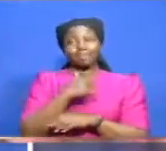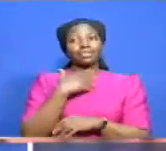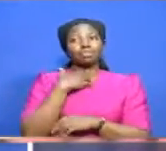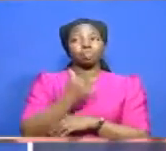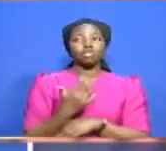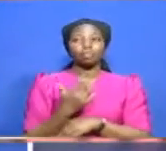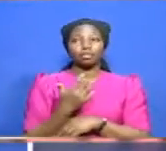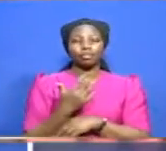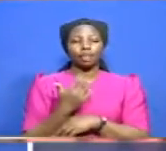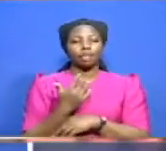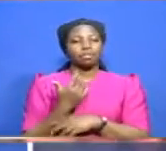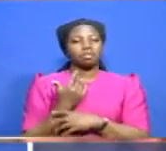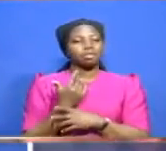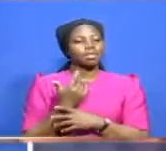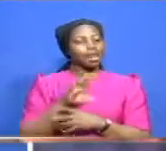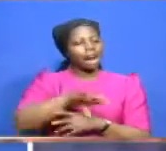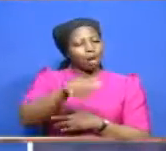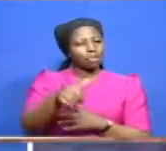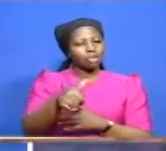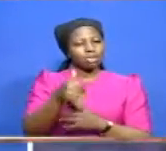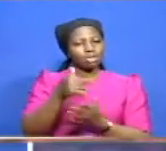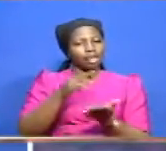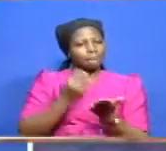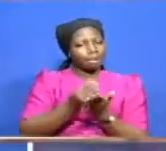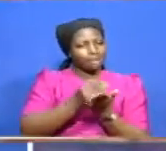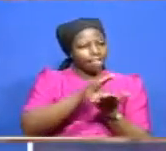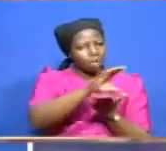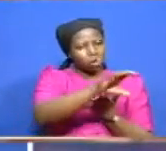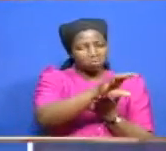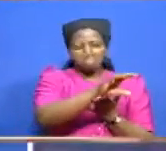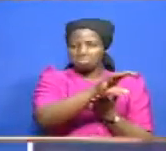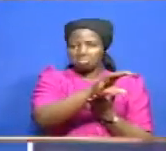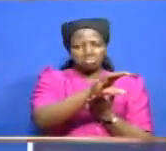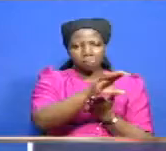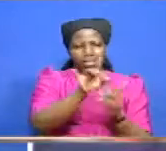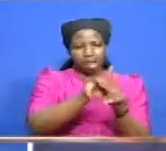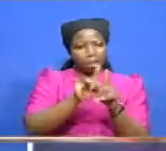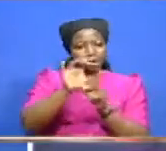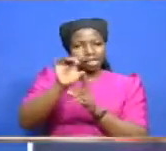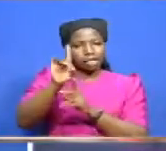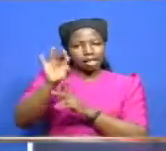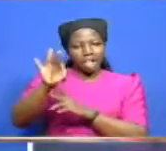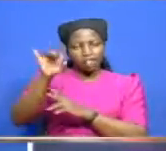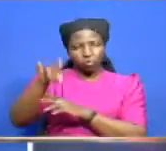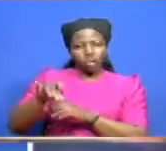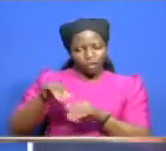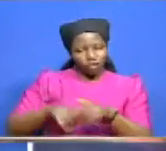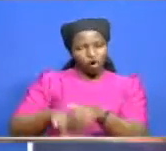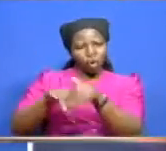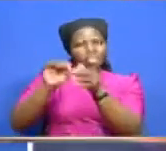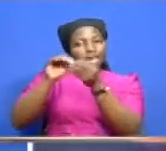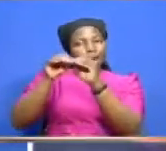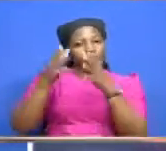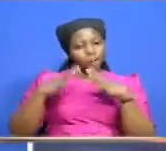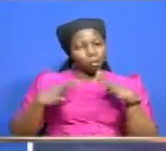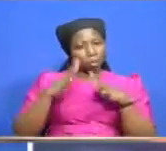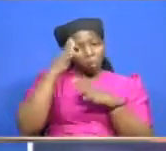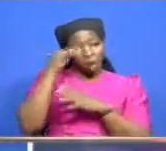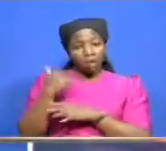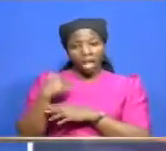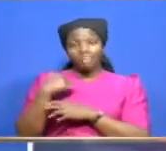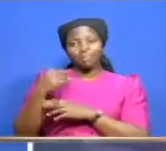the allocation of county revenue, even the allocation of CDF money to follow the population, because we are higher population than